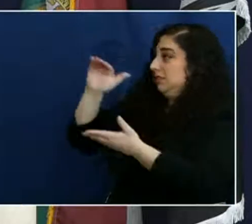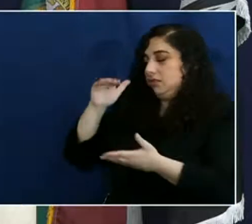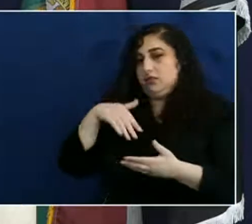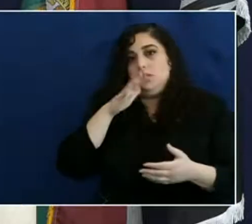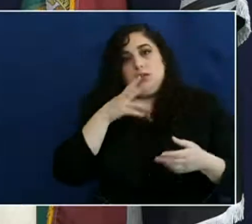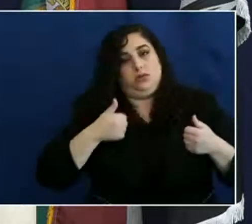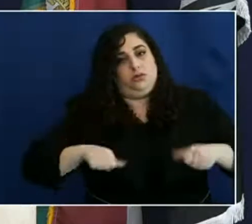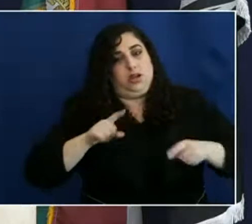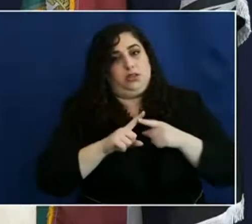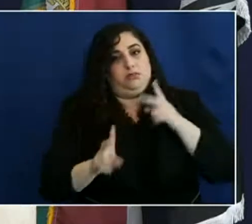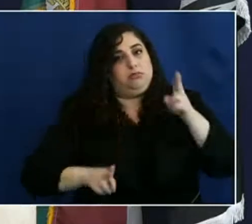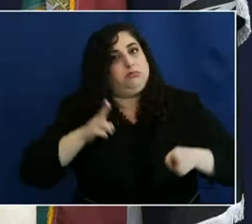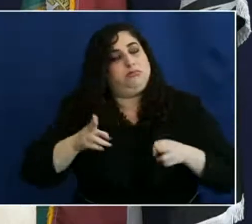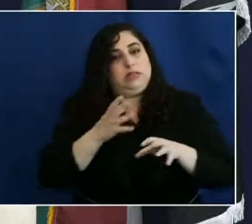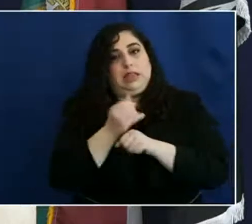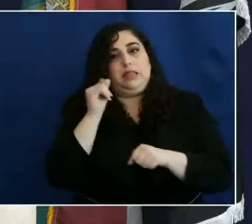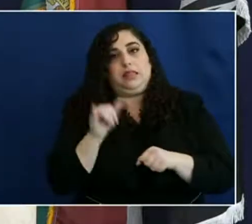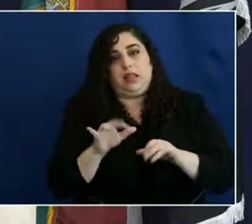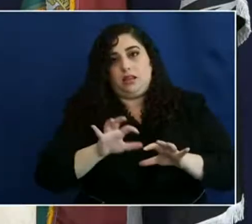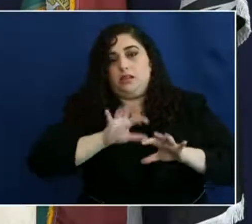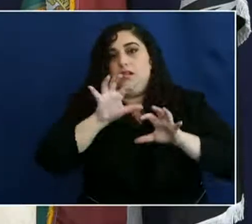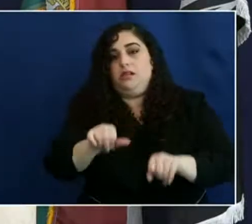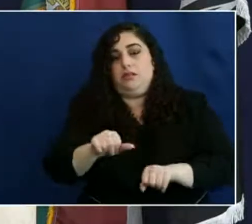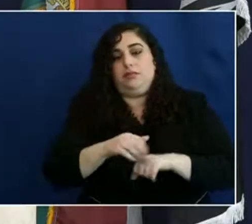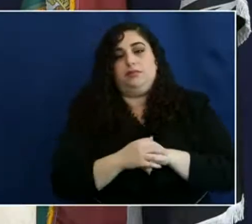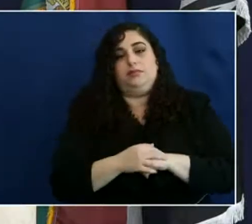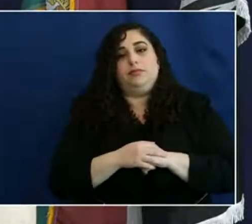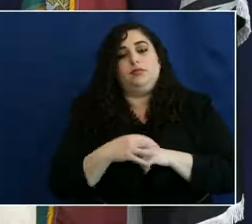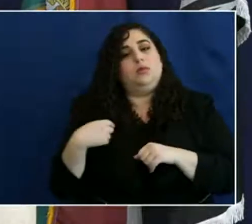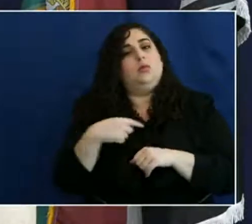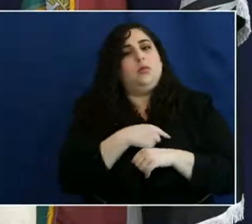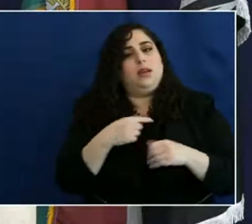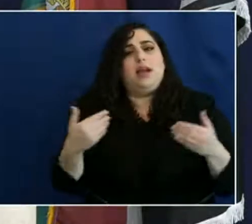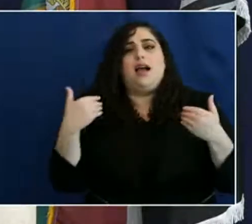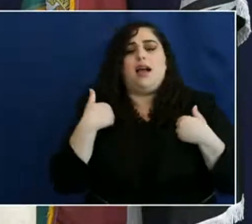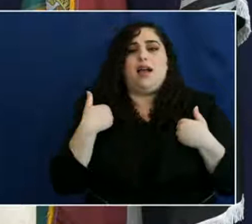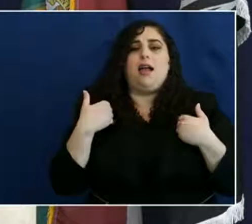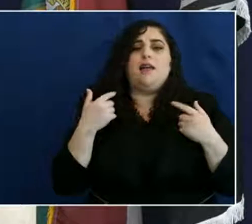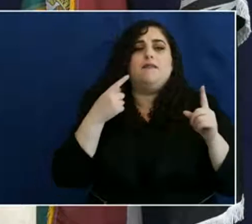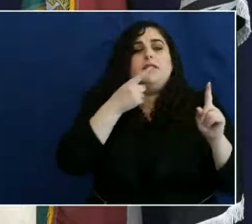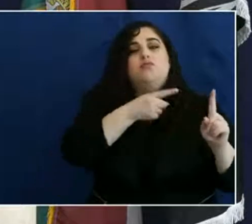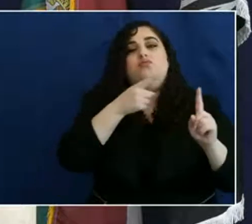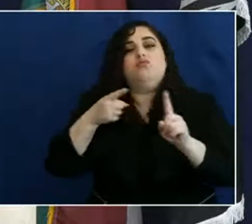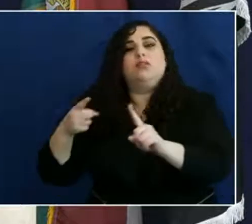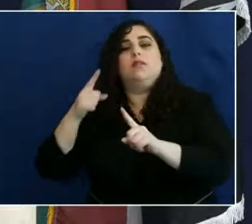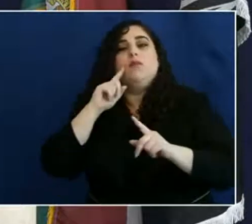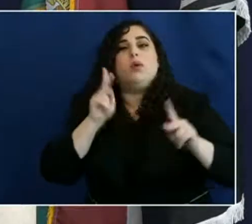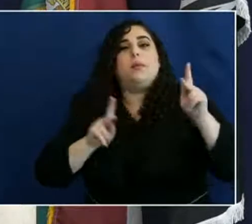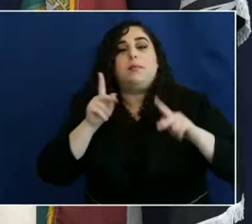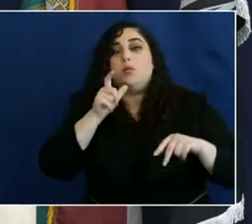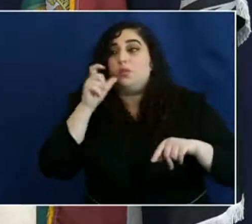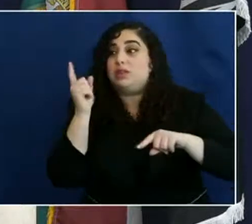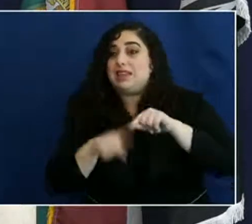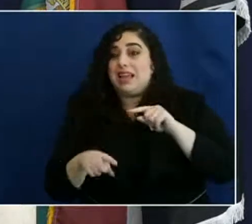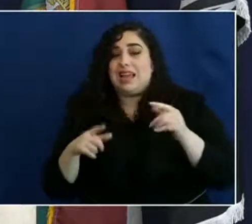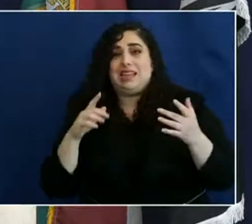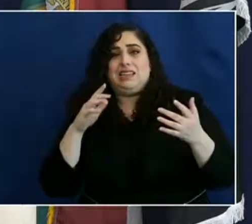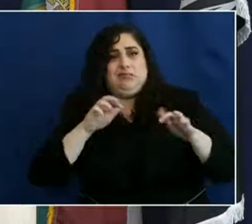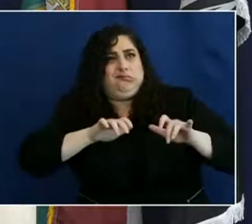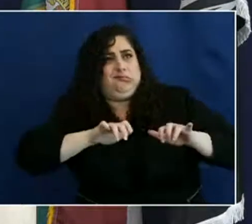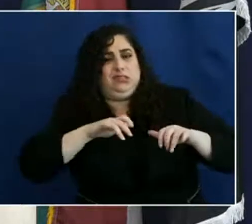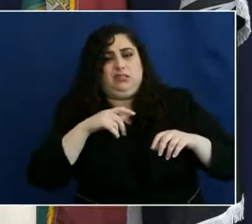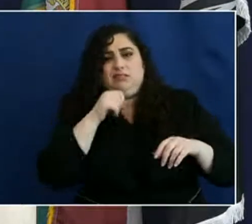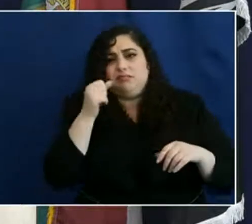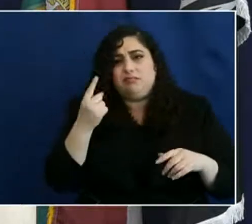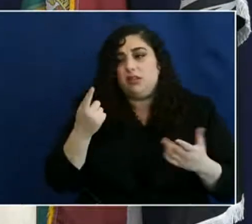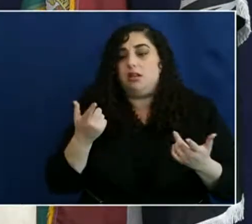that. And then we've got a multitude of targeted programs designed to help those that are hardest to reach. But we still don't have the supply to meet